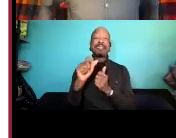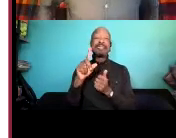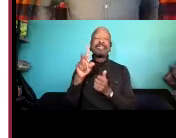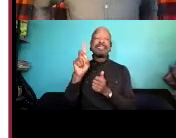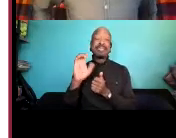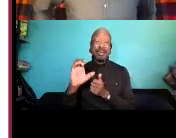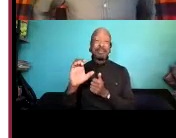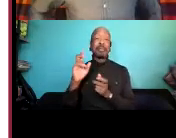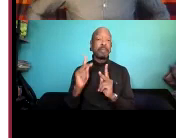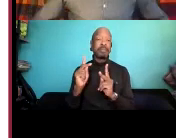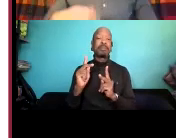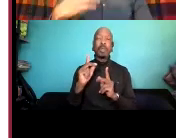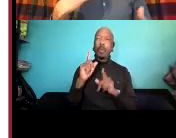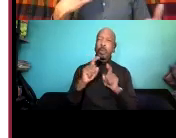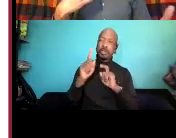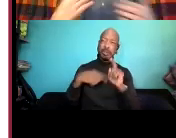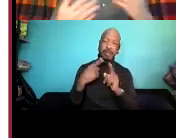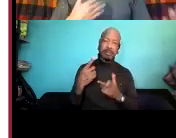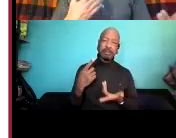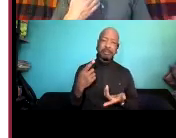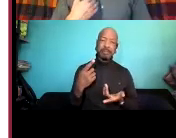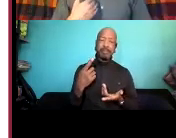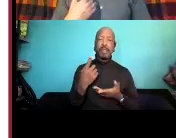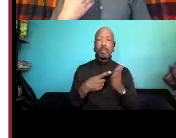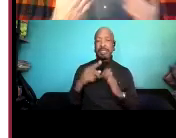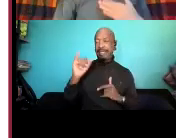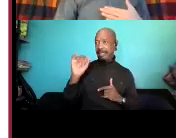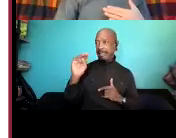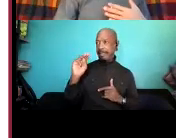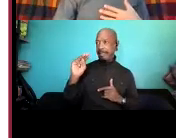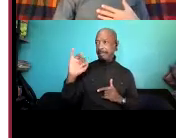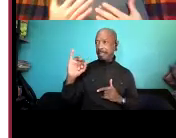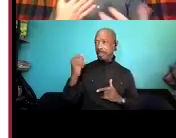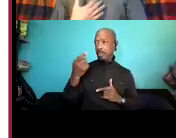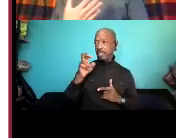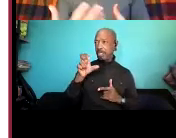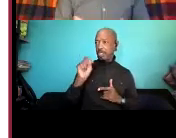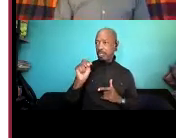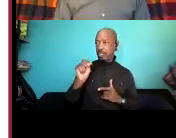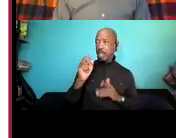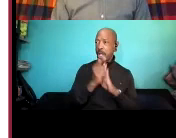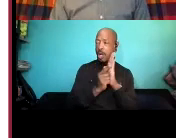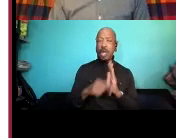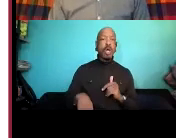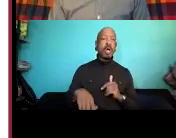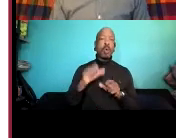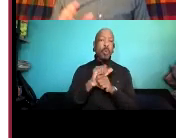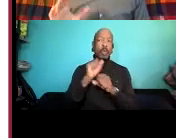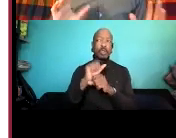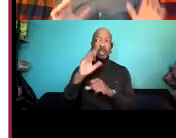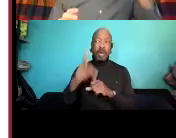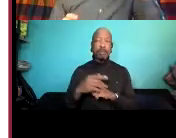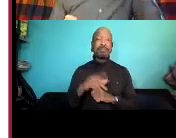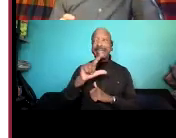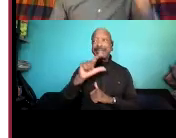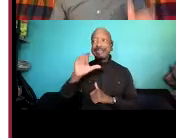revolve around what are the immigration laws and worker cooperatives and LLCs and how do they all interact.